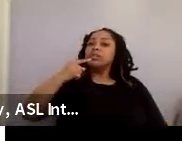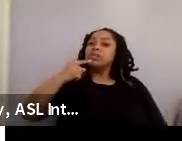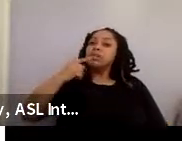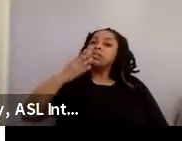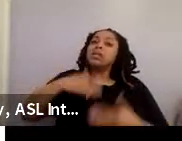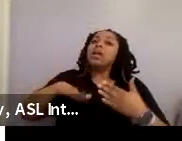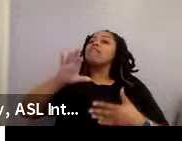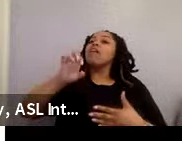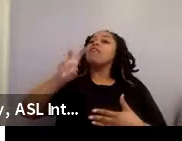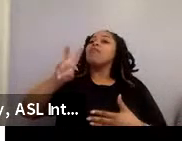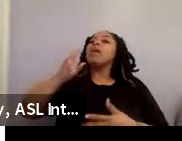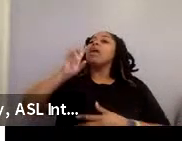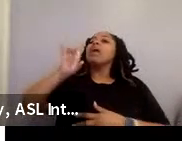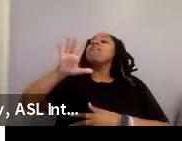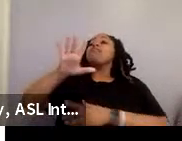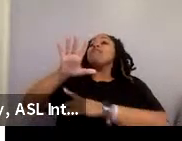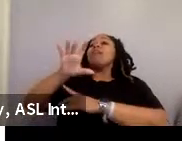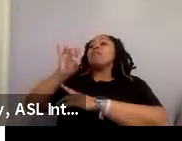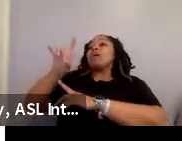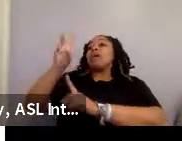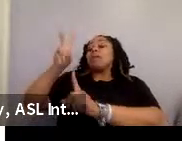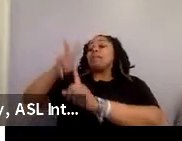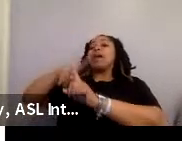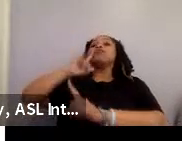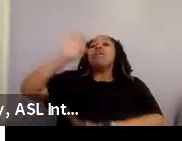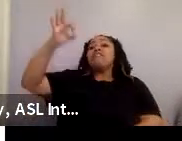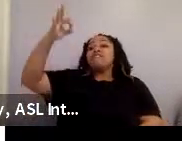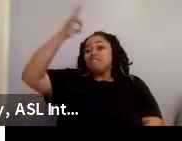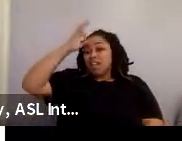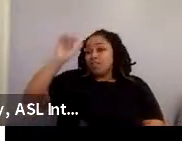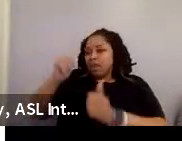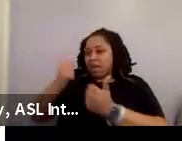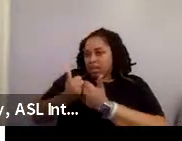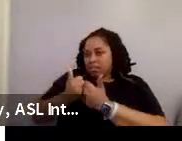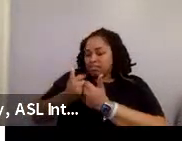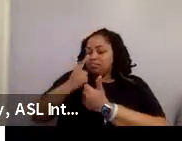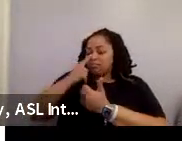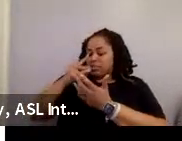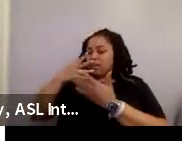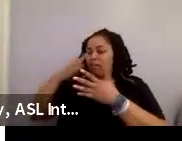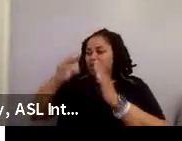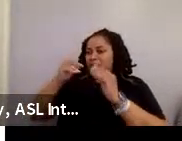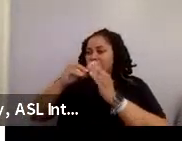Section 508 applies to federal agencies, which are defined in the definitions.